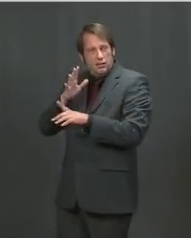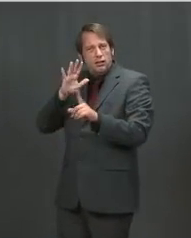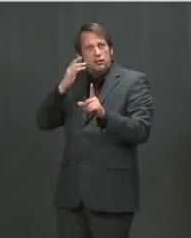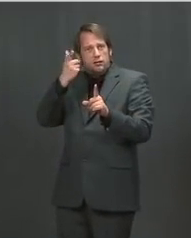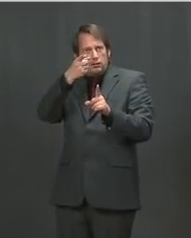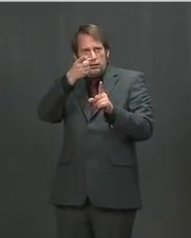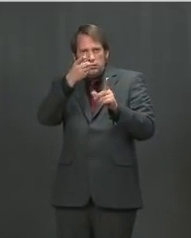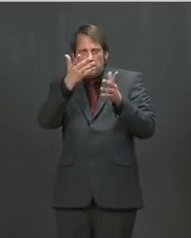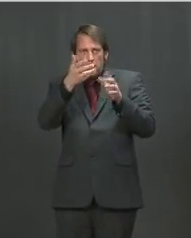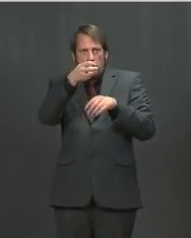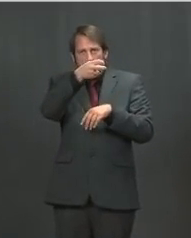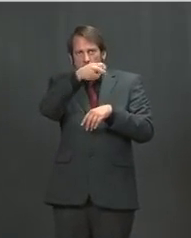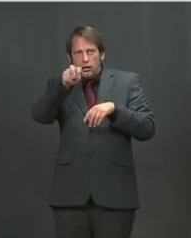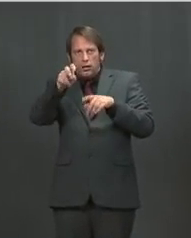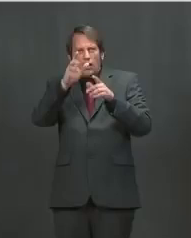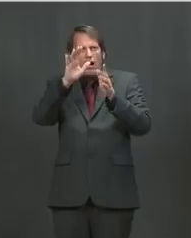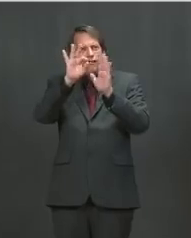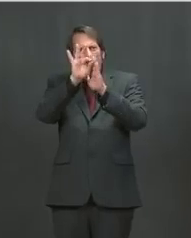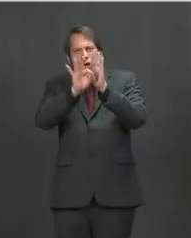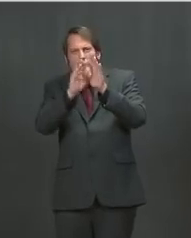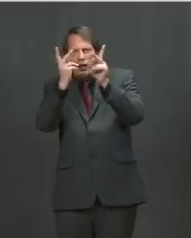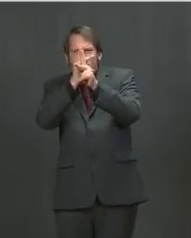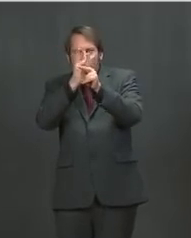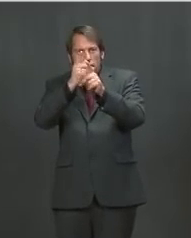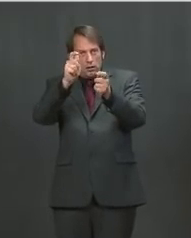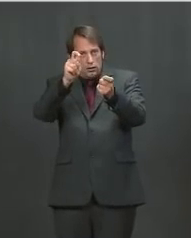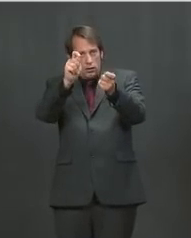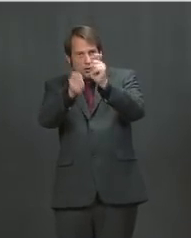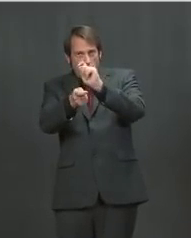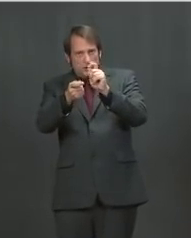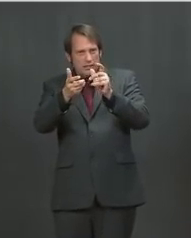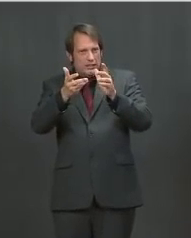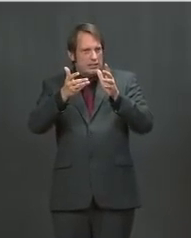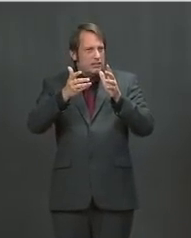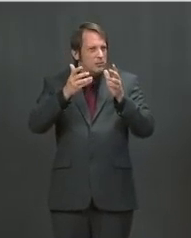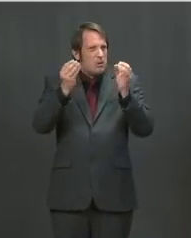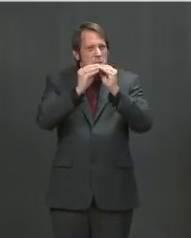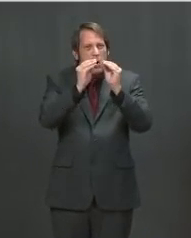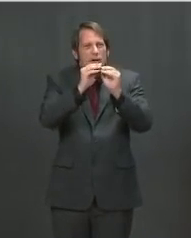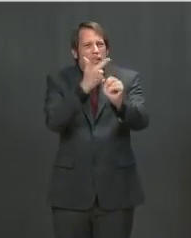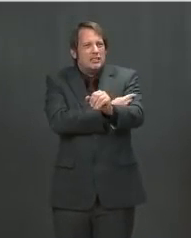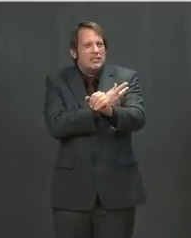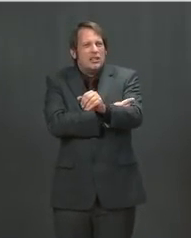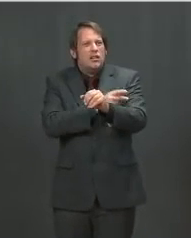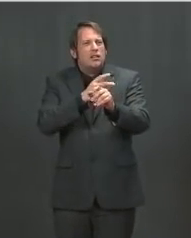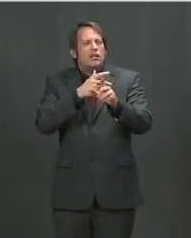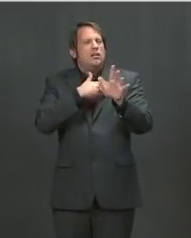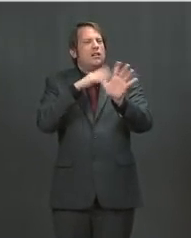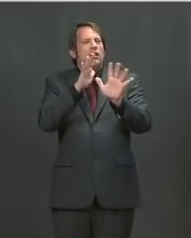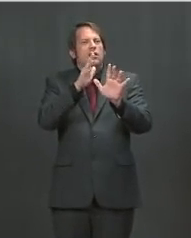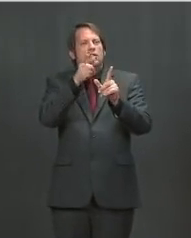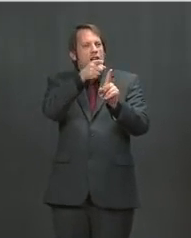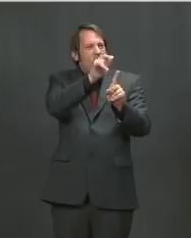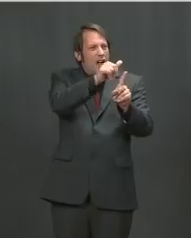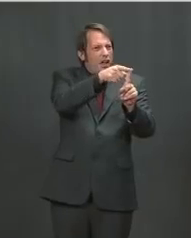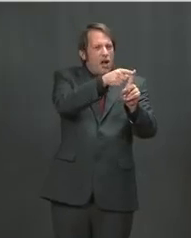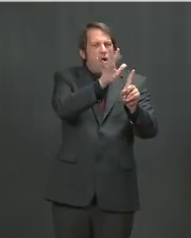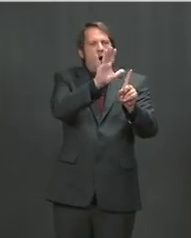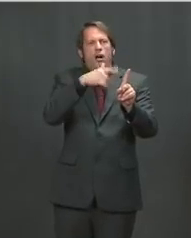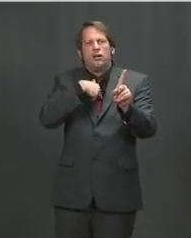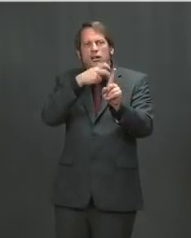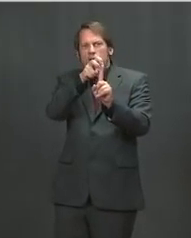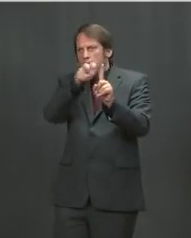the J&J vaccines, just really any change in approach to respond to the urgency of the situation there? Yeah, thanks for the